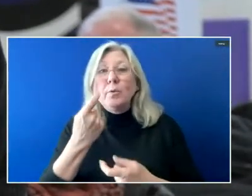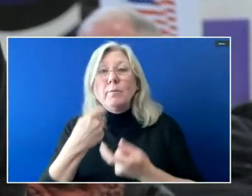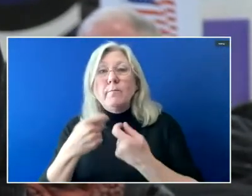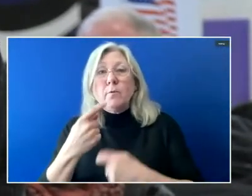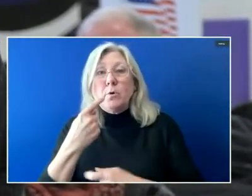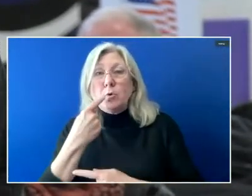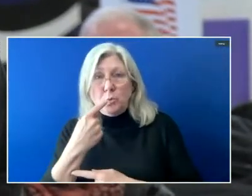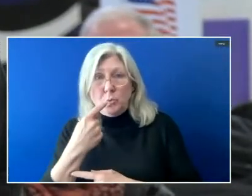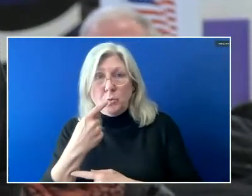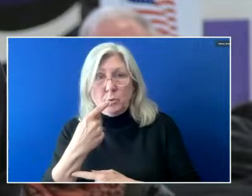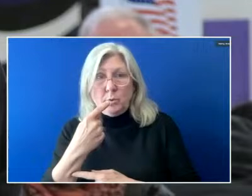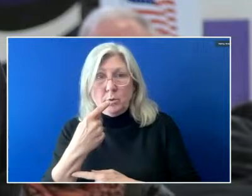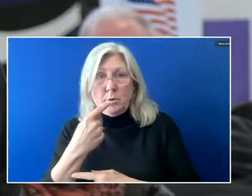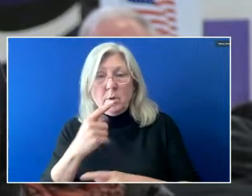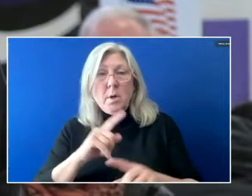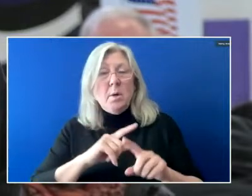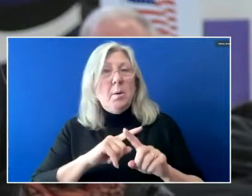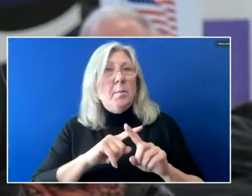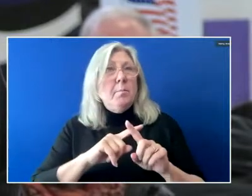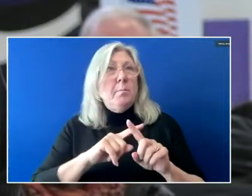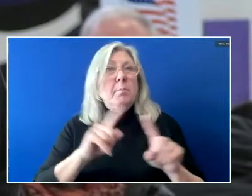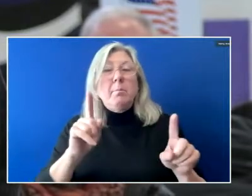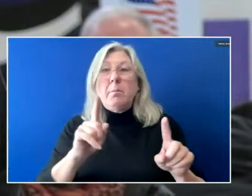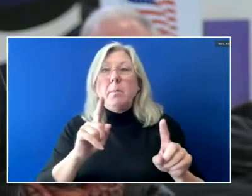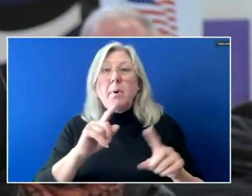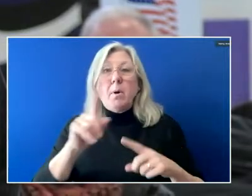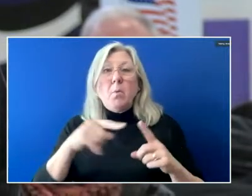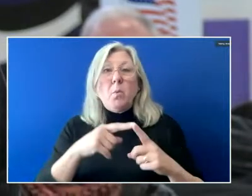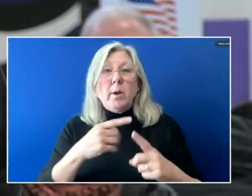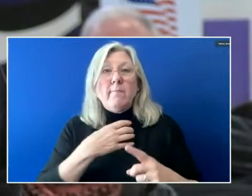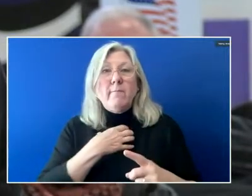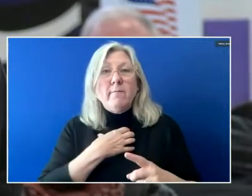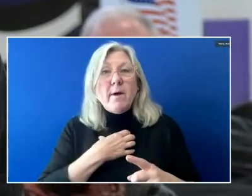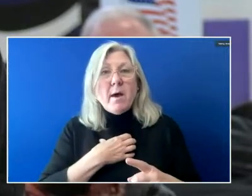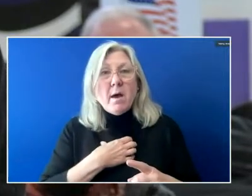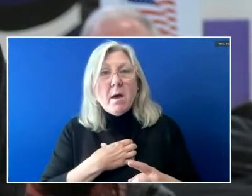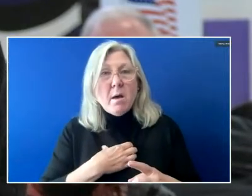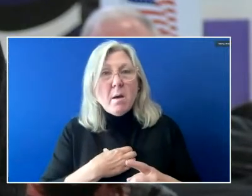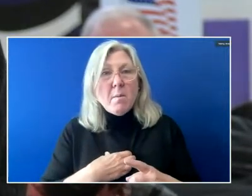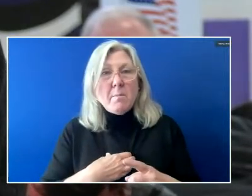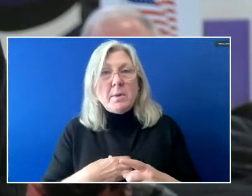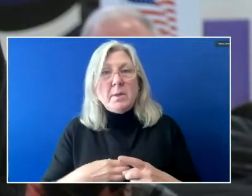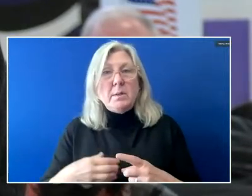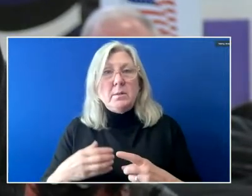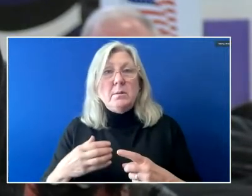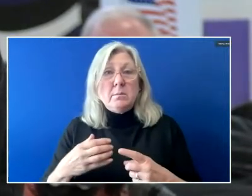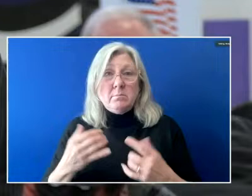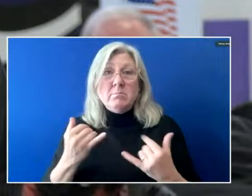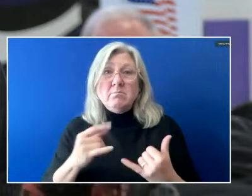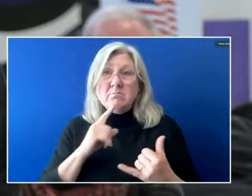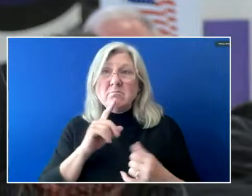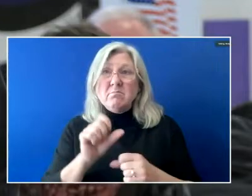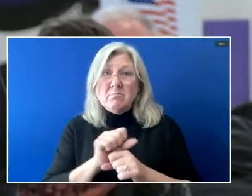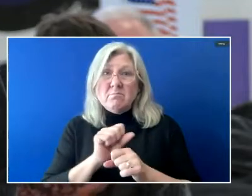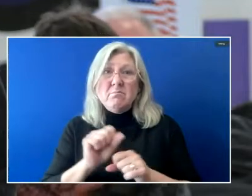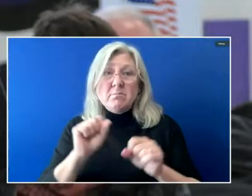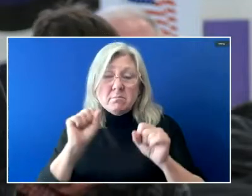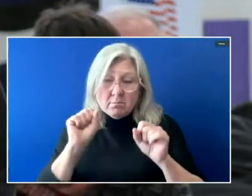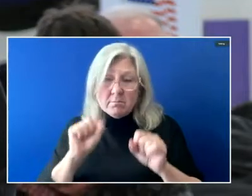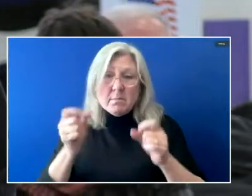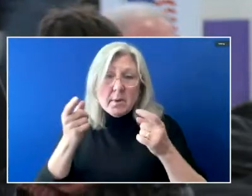tooth but when famine is now real possibility in a